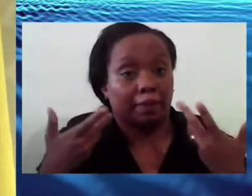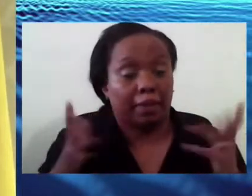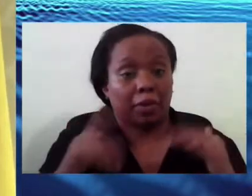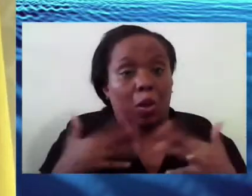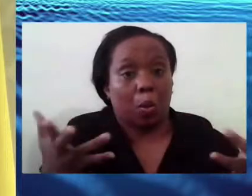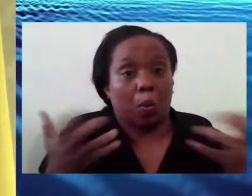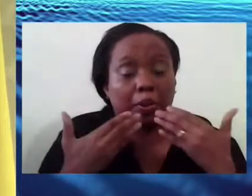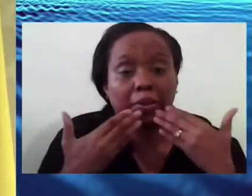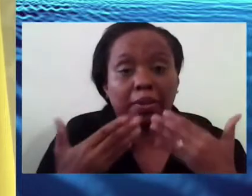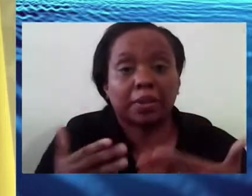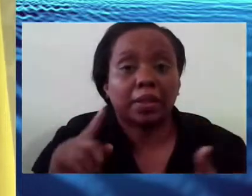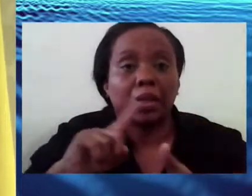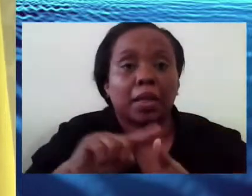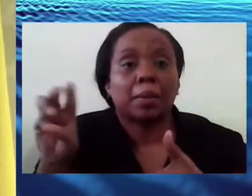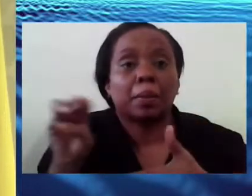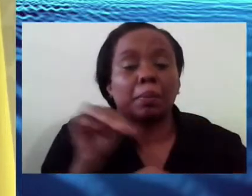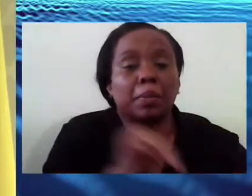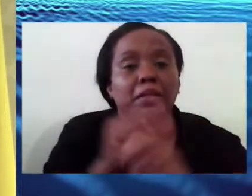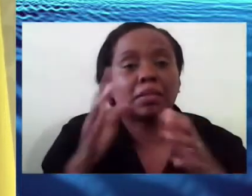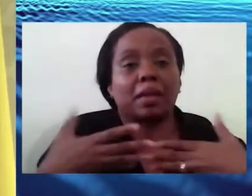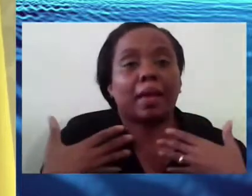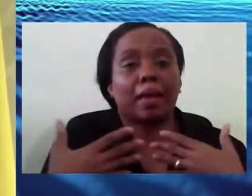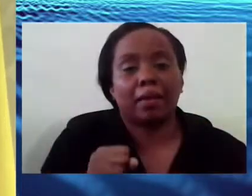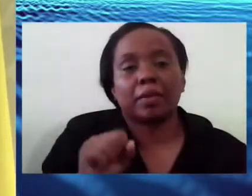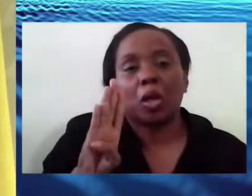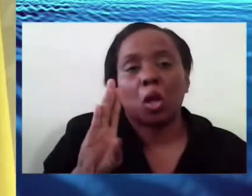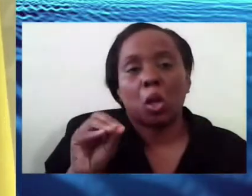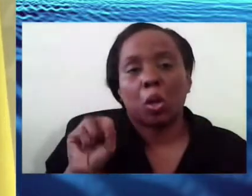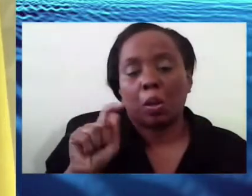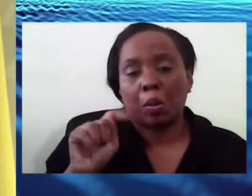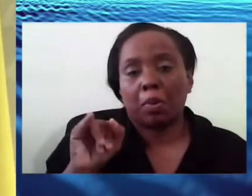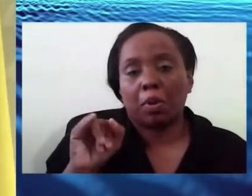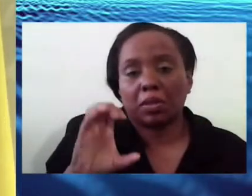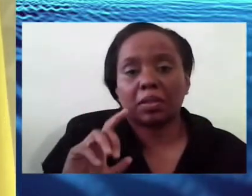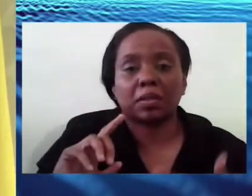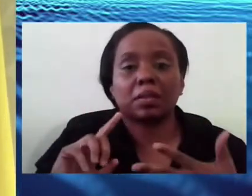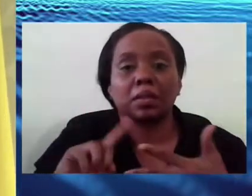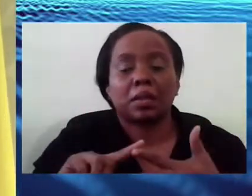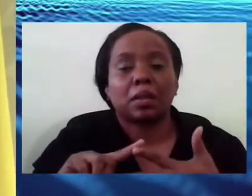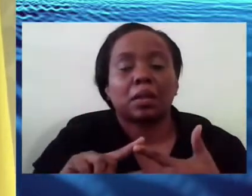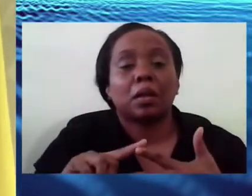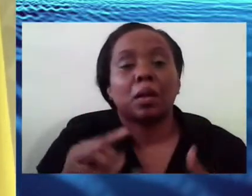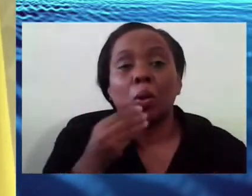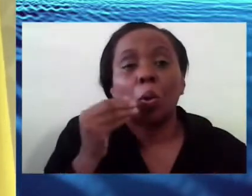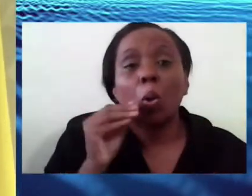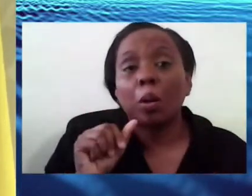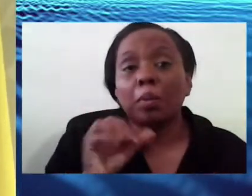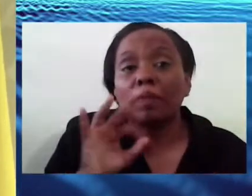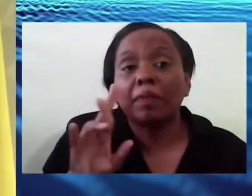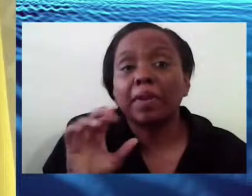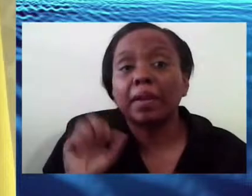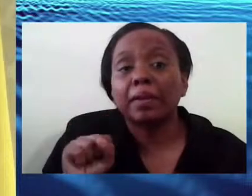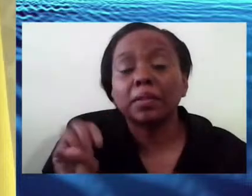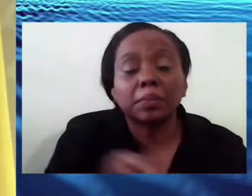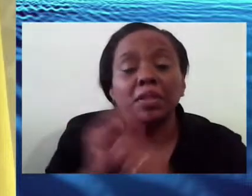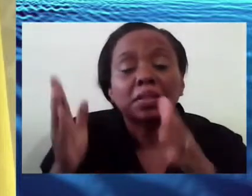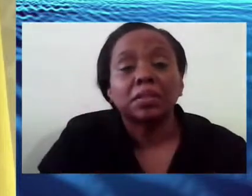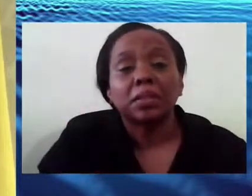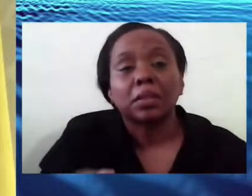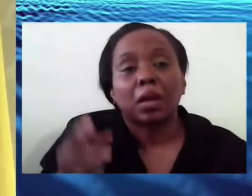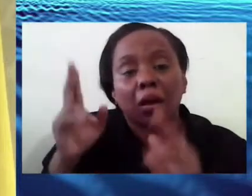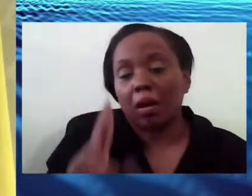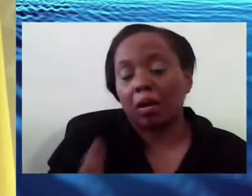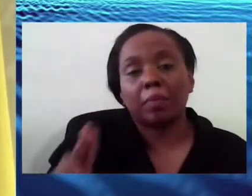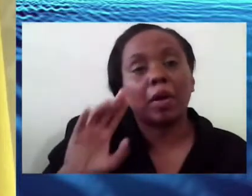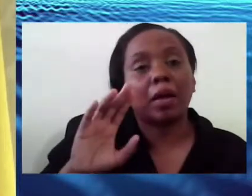the Minister of Health and Wellness, Lieutenant Colonel, the Honourable Jeffrey Bostic, the Minister of Home Affairs, Information and Public Affairs, the Honourable